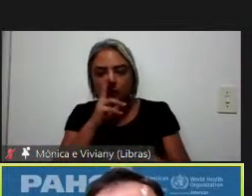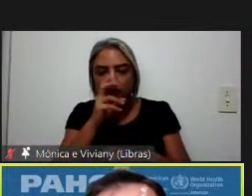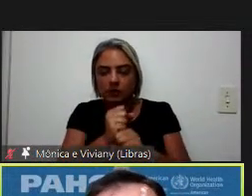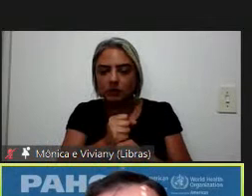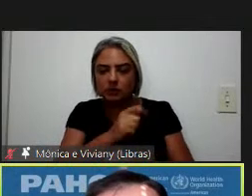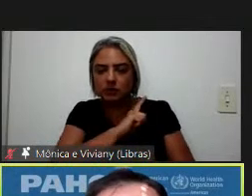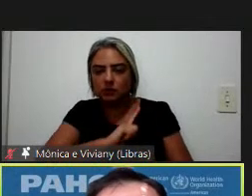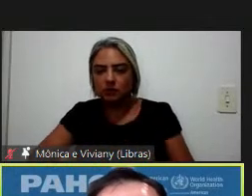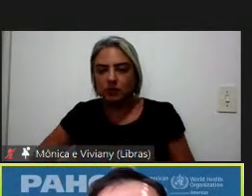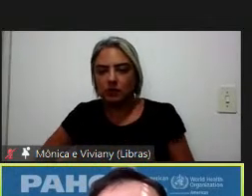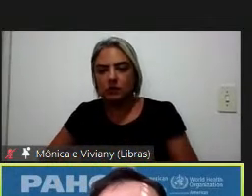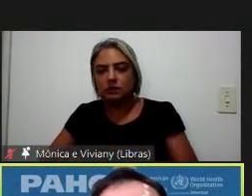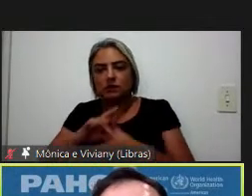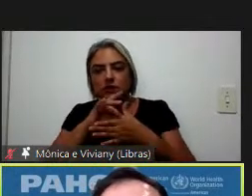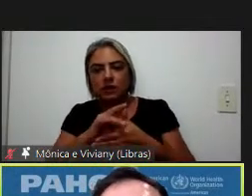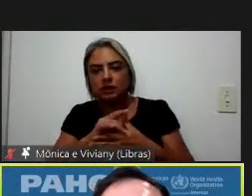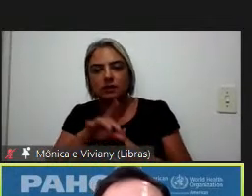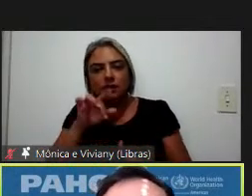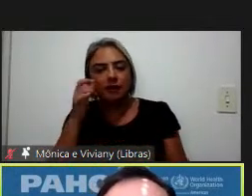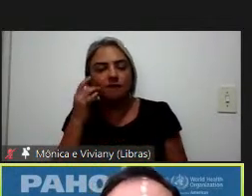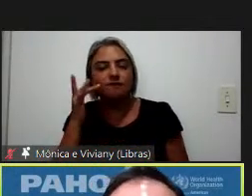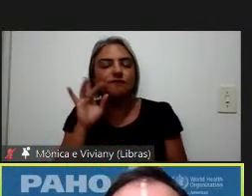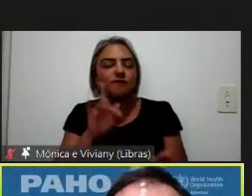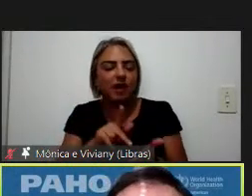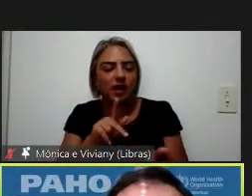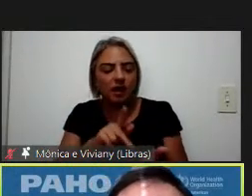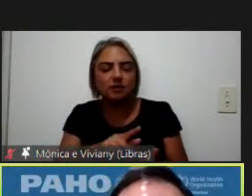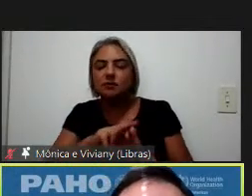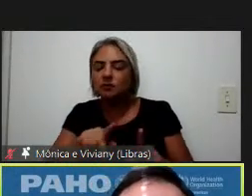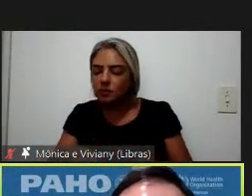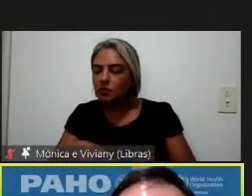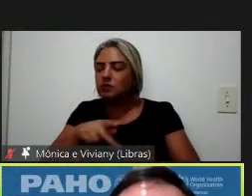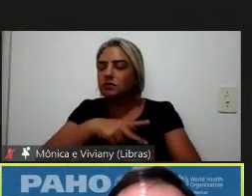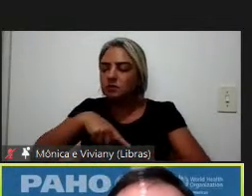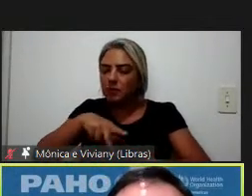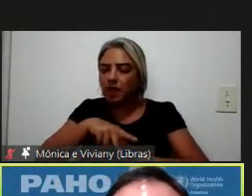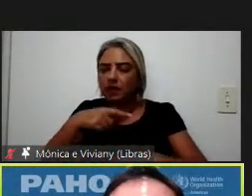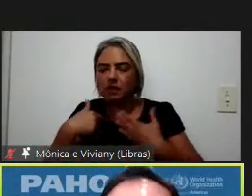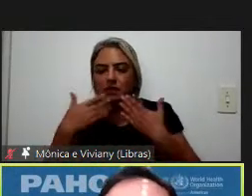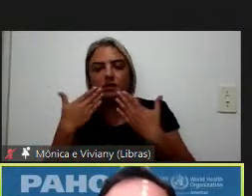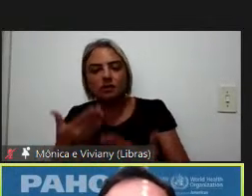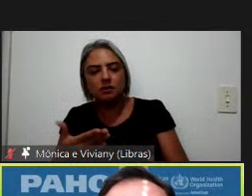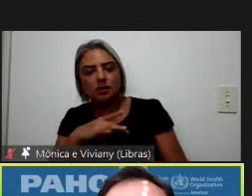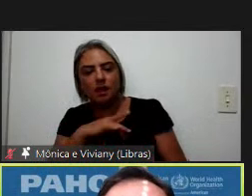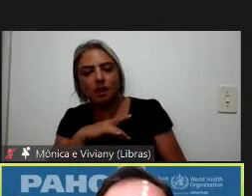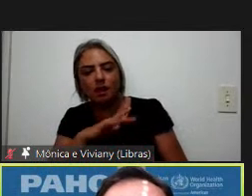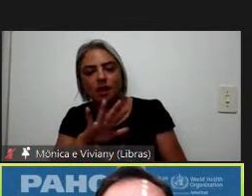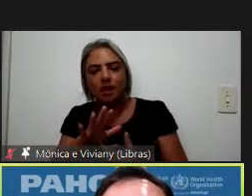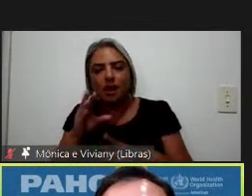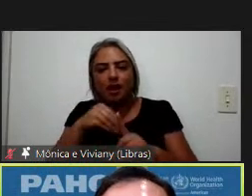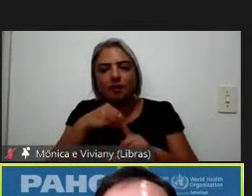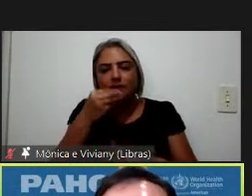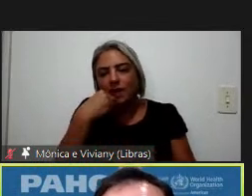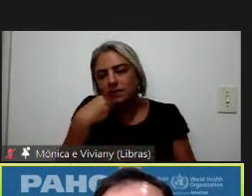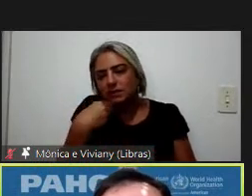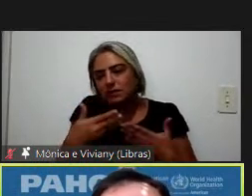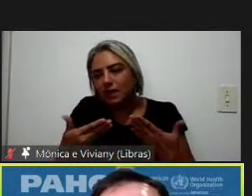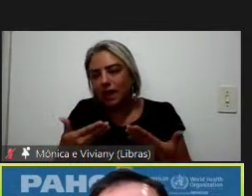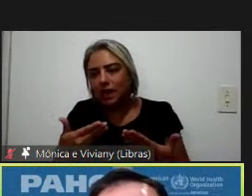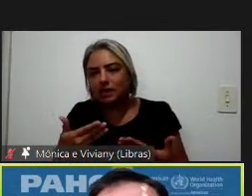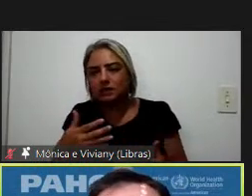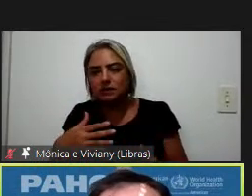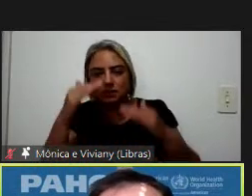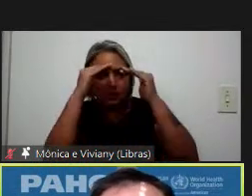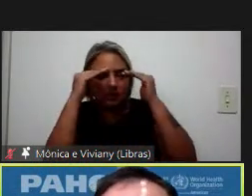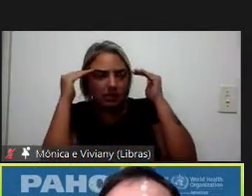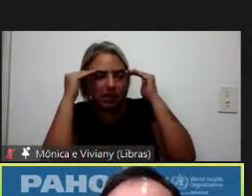In relation to the strengthening stewardship and governance, this is a fact that many countries in the region present